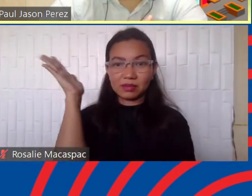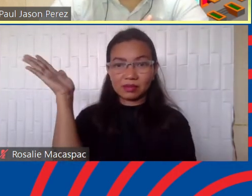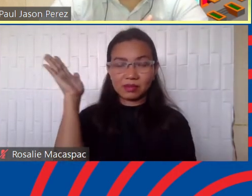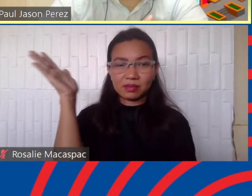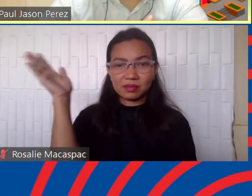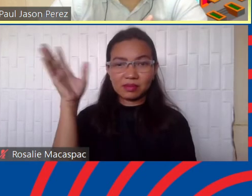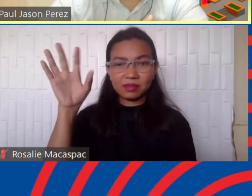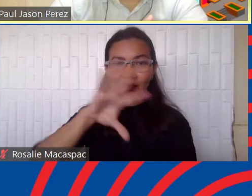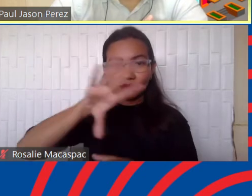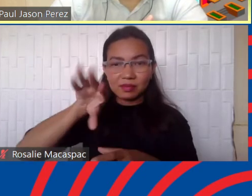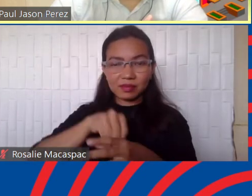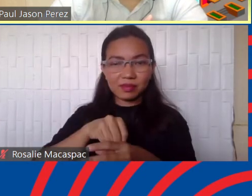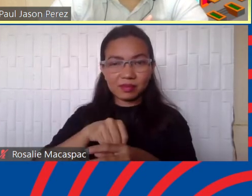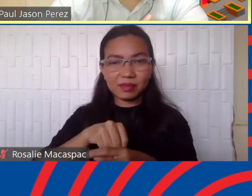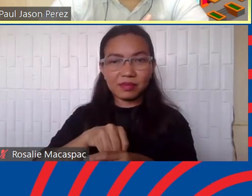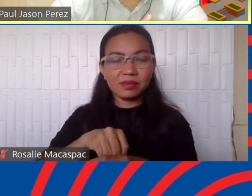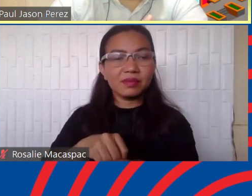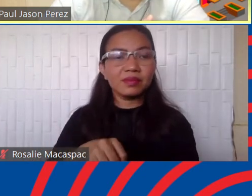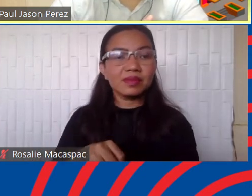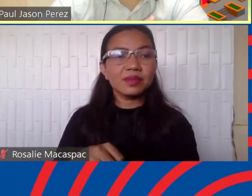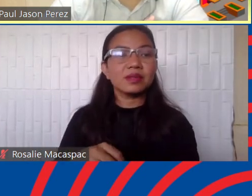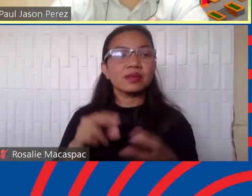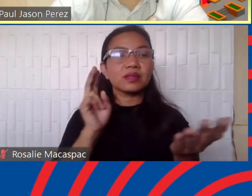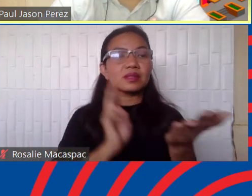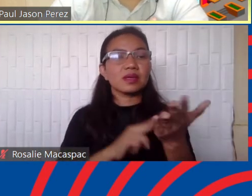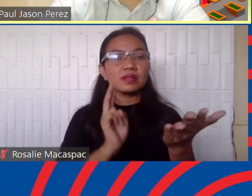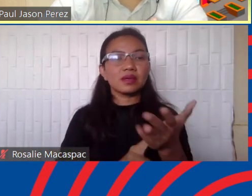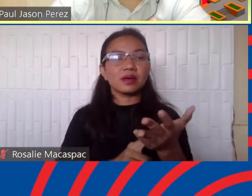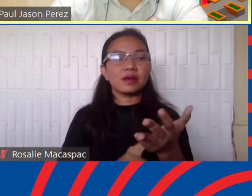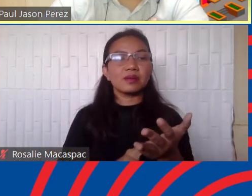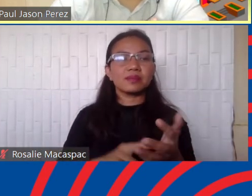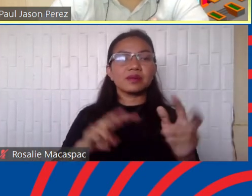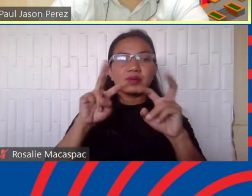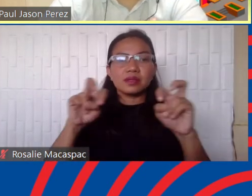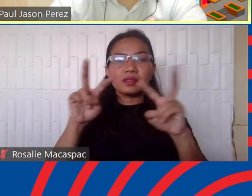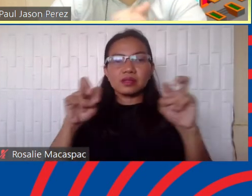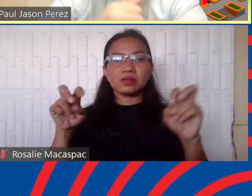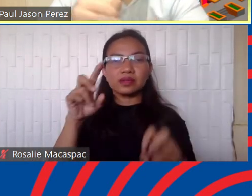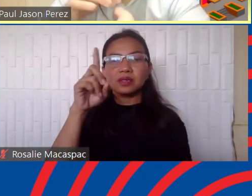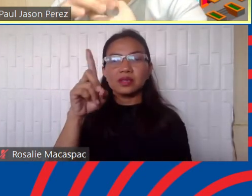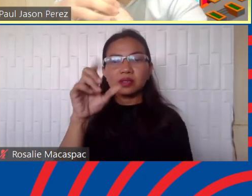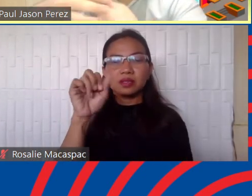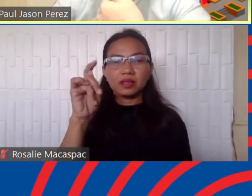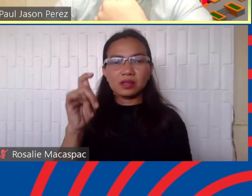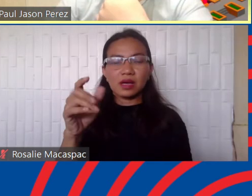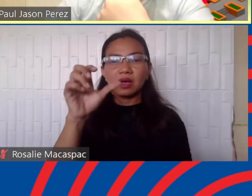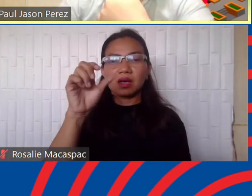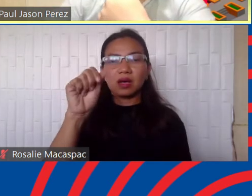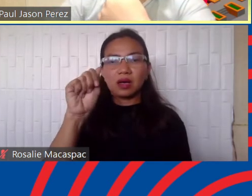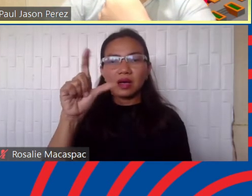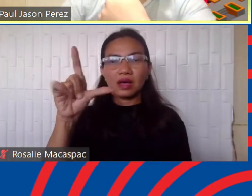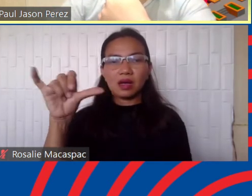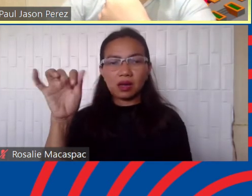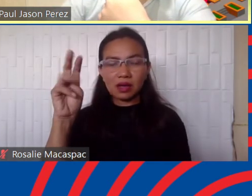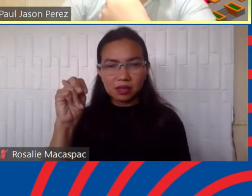up in the Research Data Alliance. This is for free. You can see the website here. It